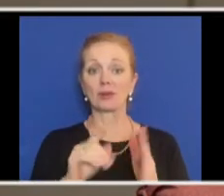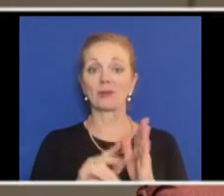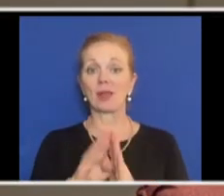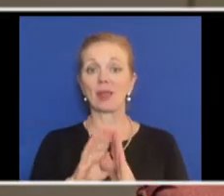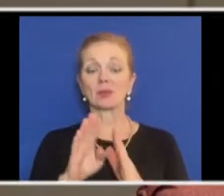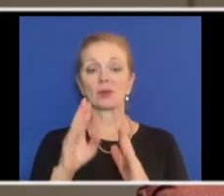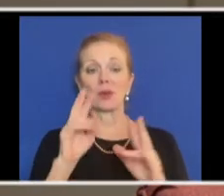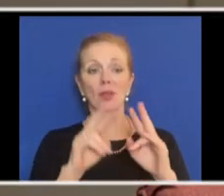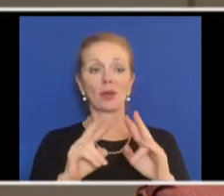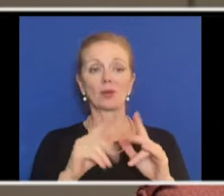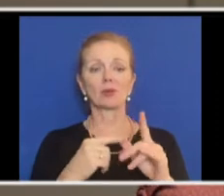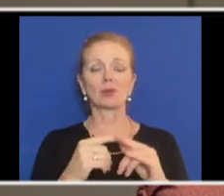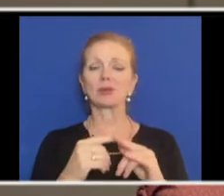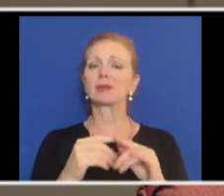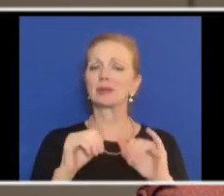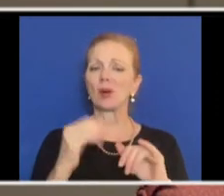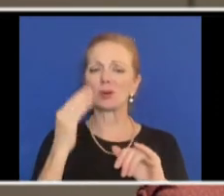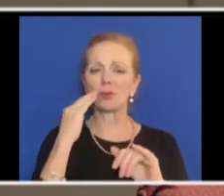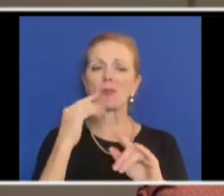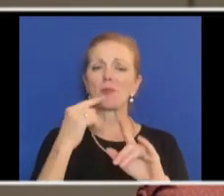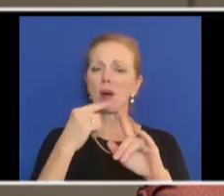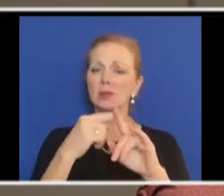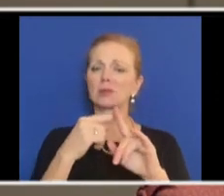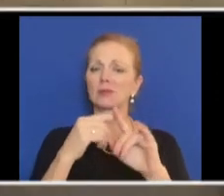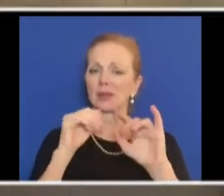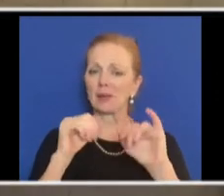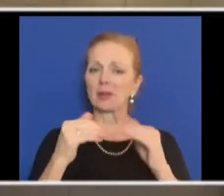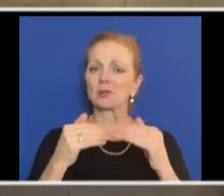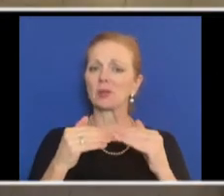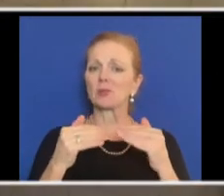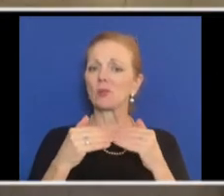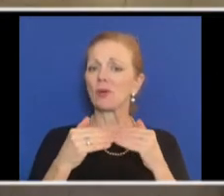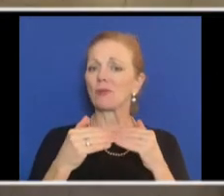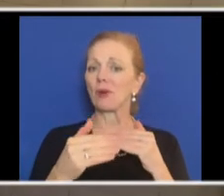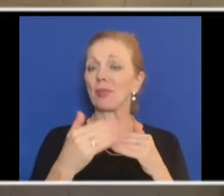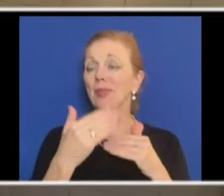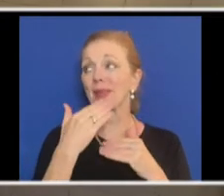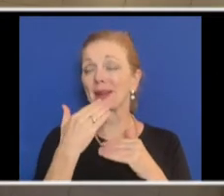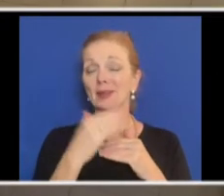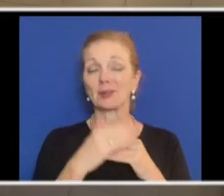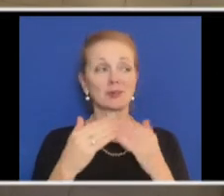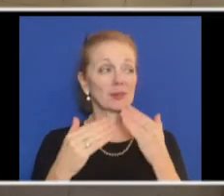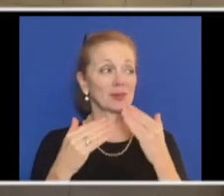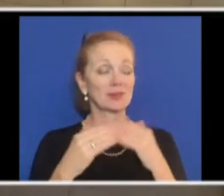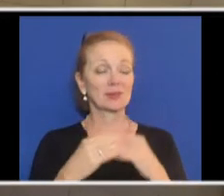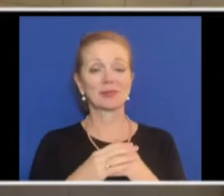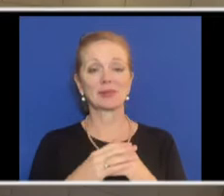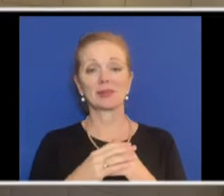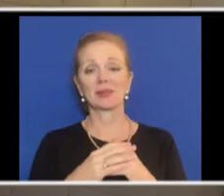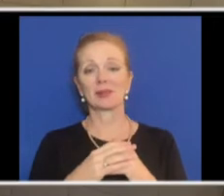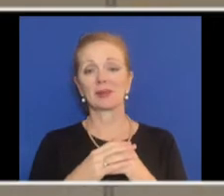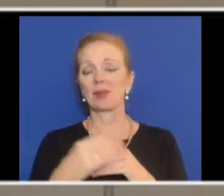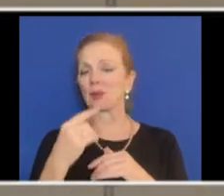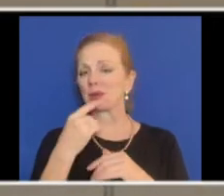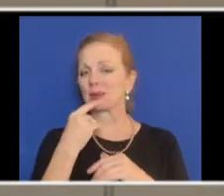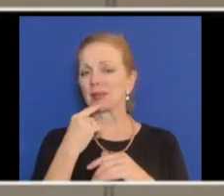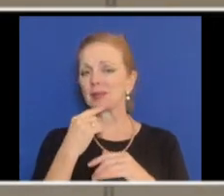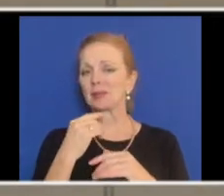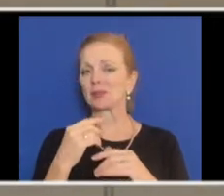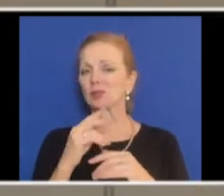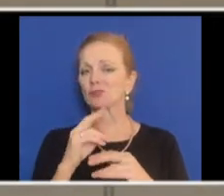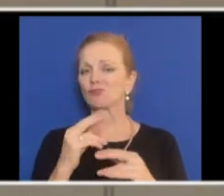and know that this could be a plus as we move forward thank you mayor pro team I want to um say something real